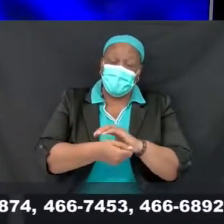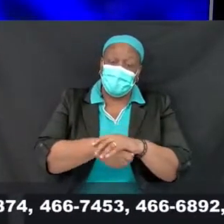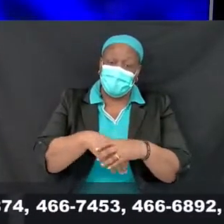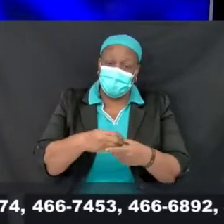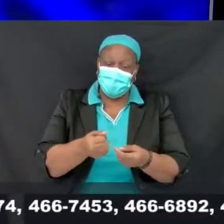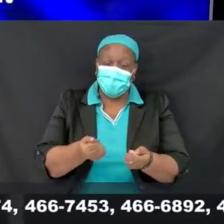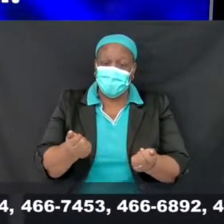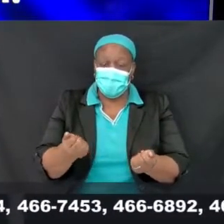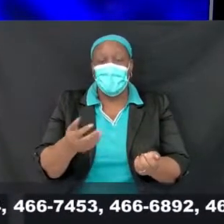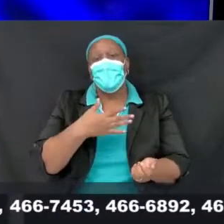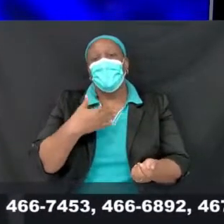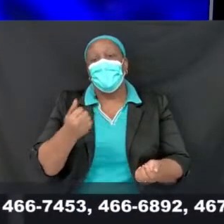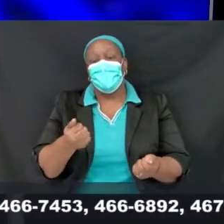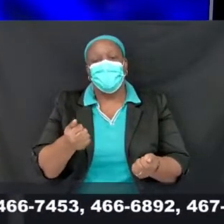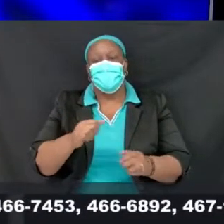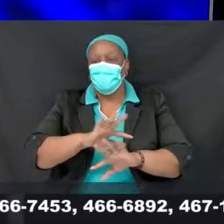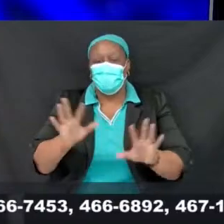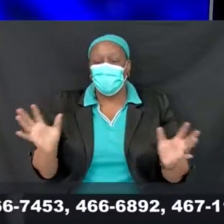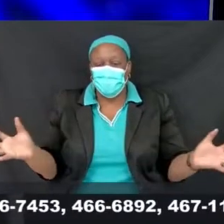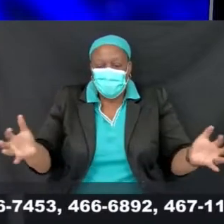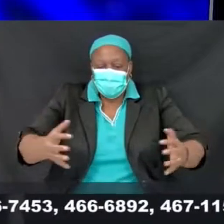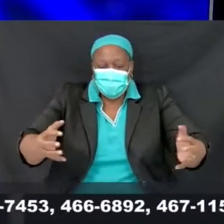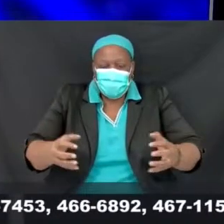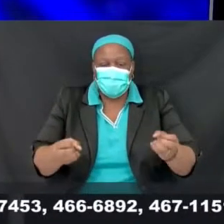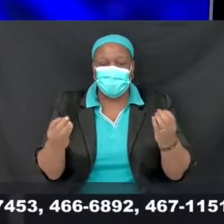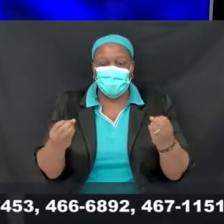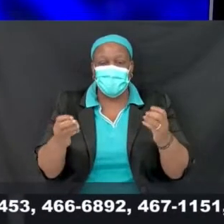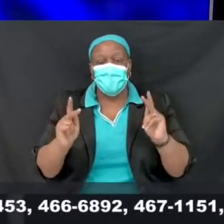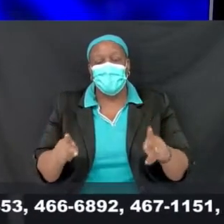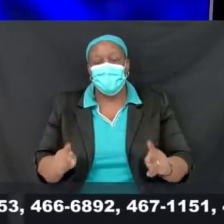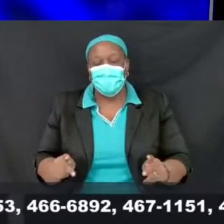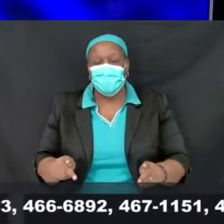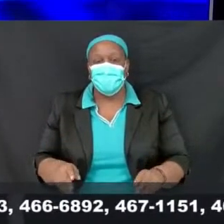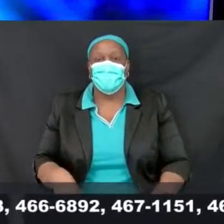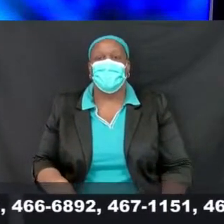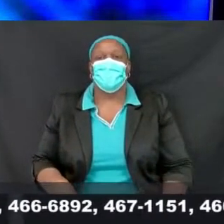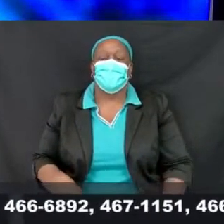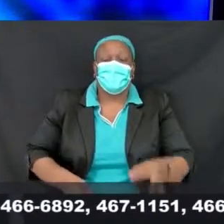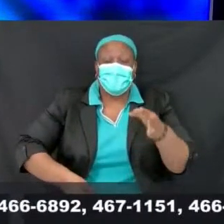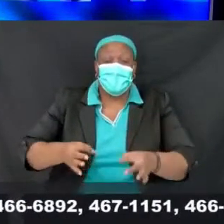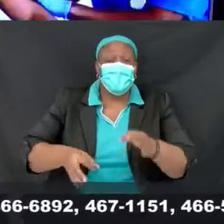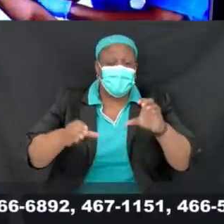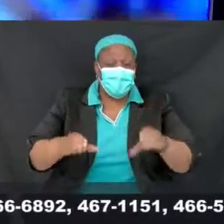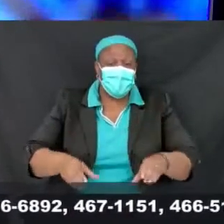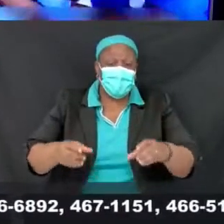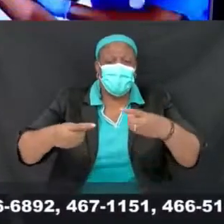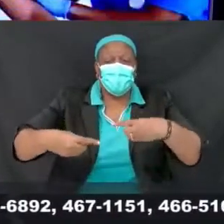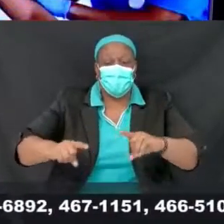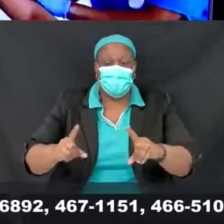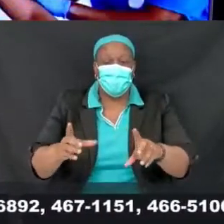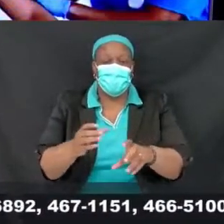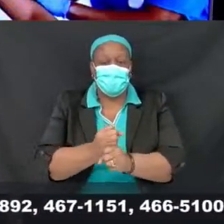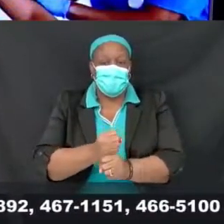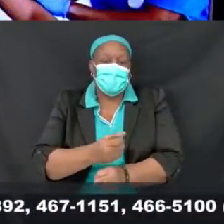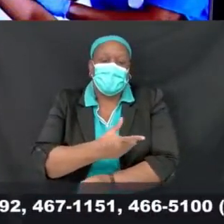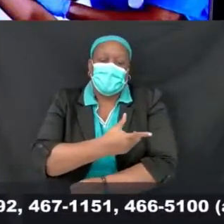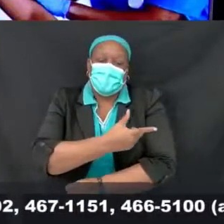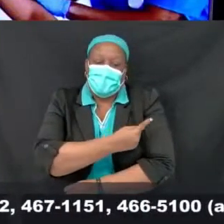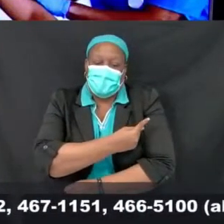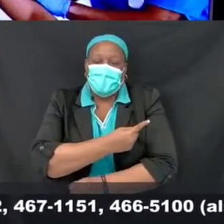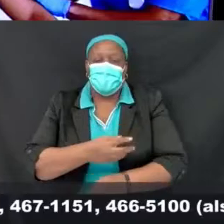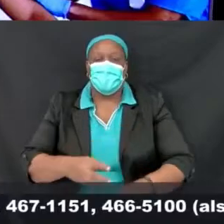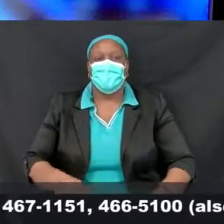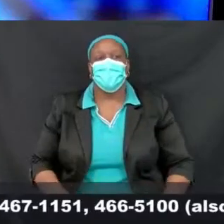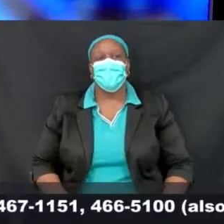and avoid crowds and crowded places, and if possible, get vaccinated. Thank you.